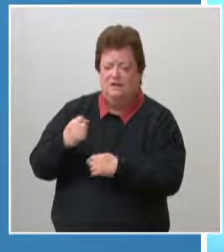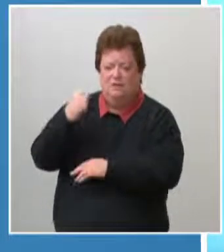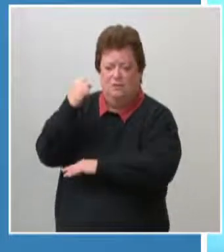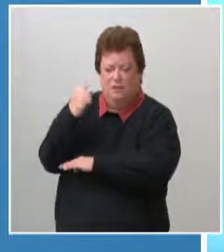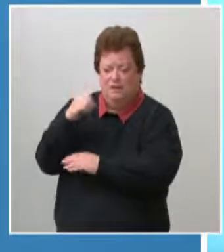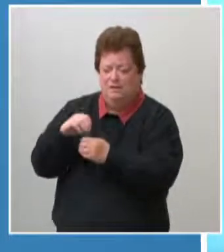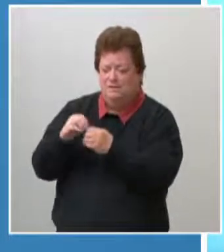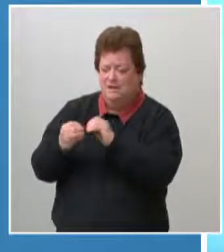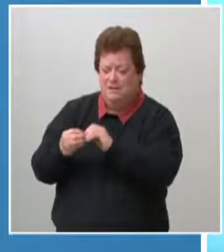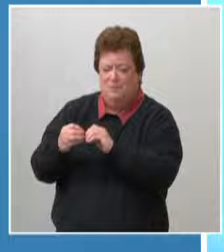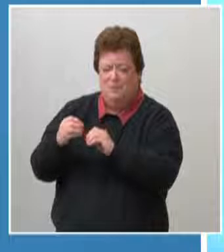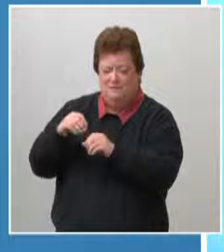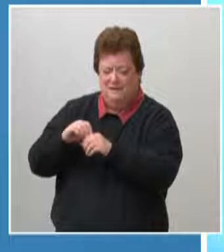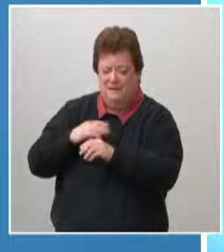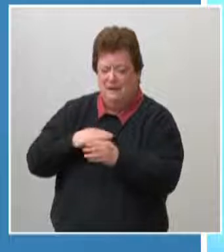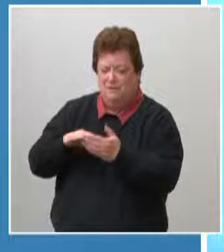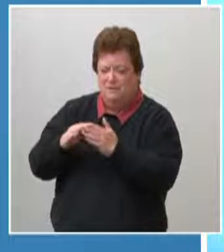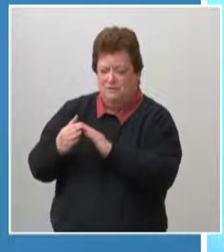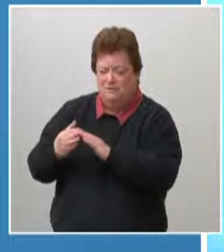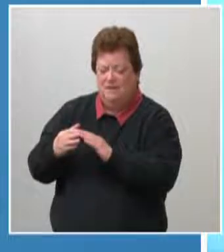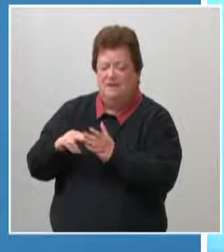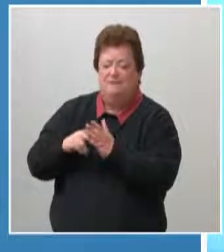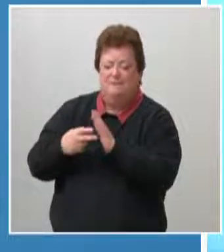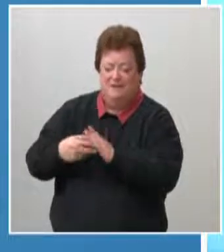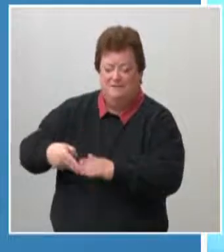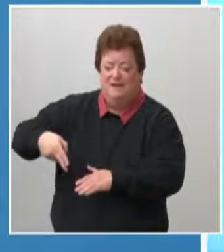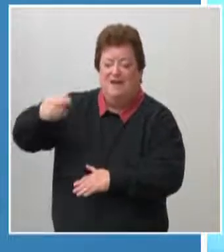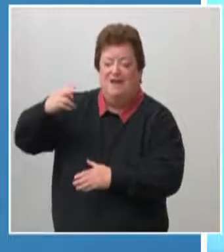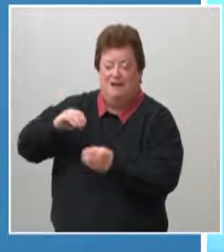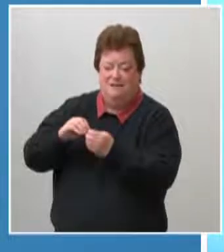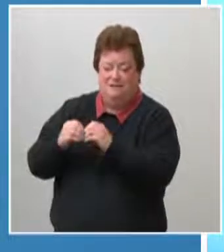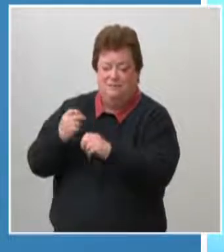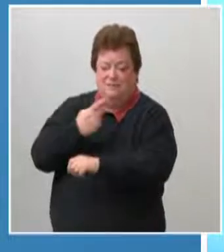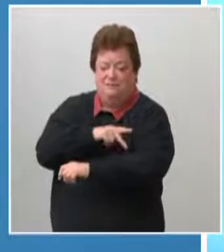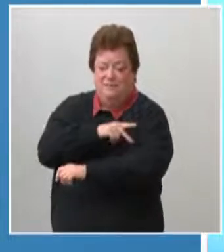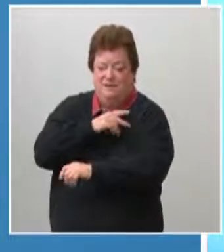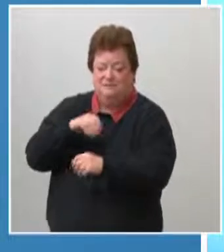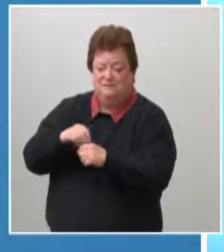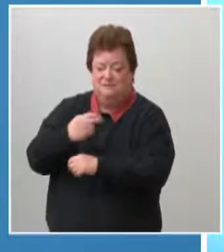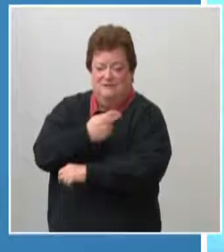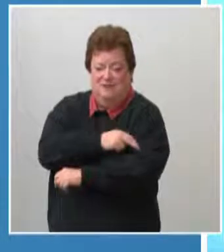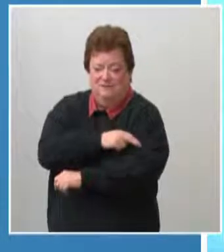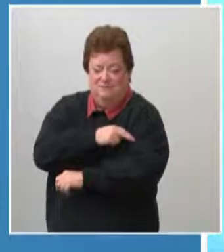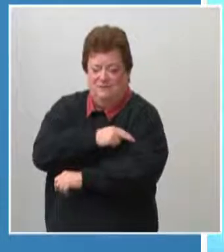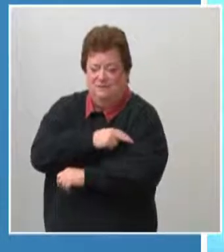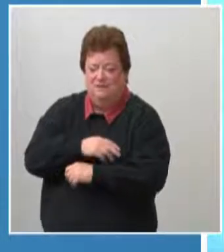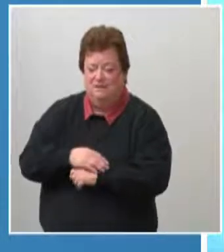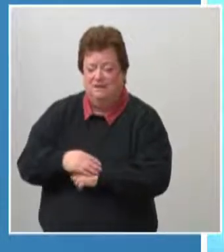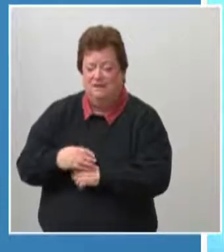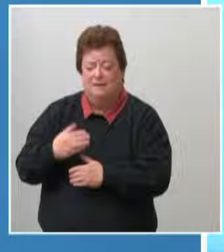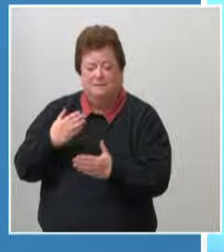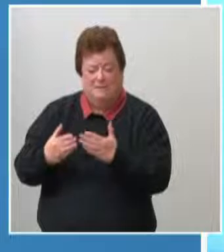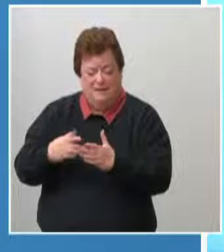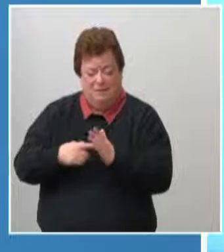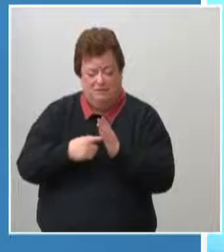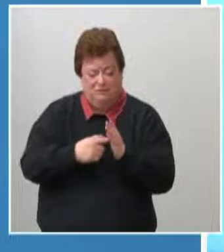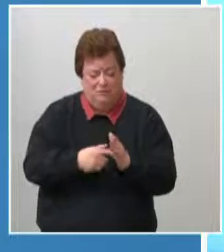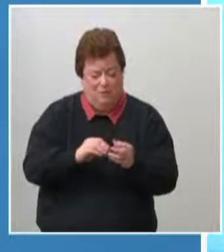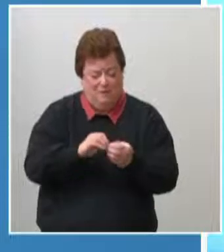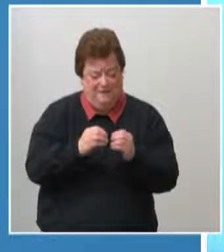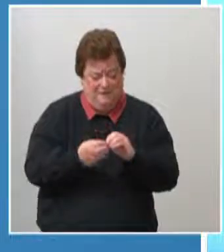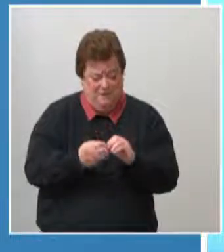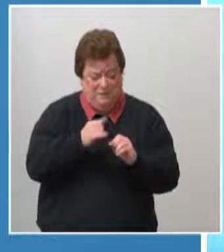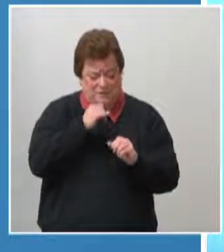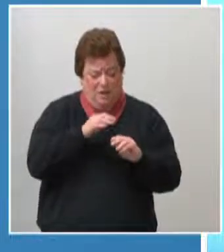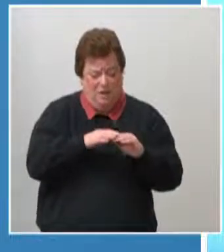community translated to high patient numbers in our hospitals. And while it appears the numbers show we may have passed